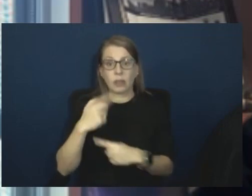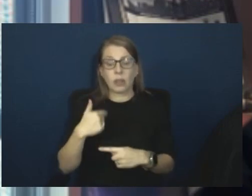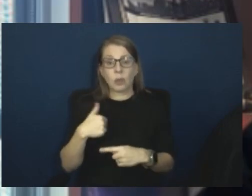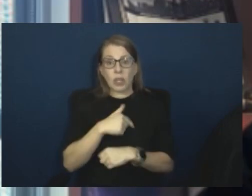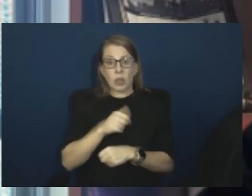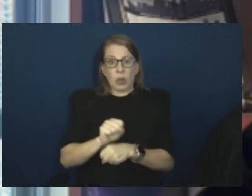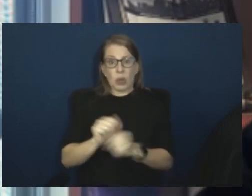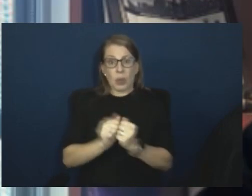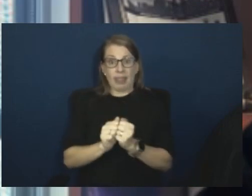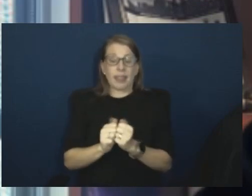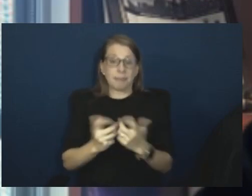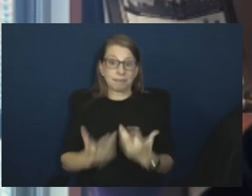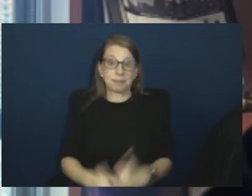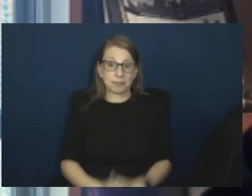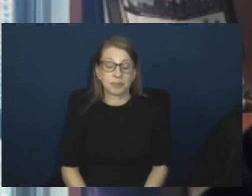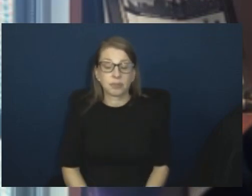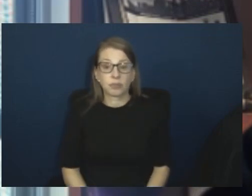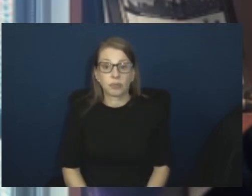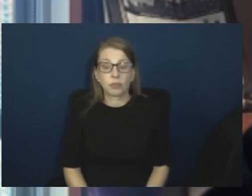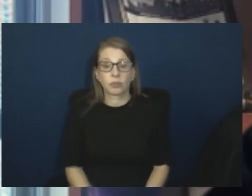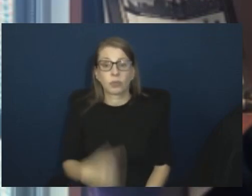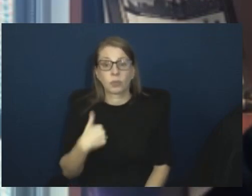So we operate